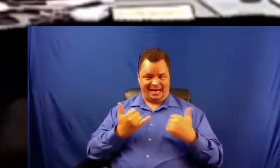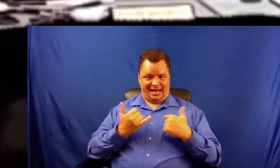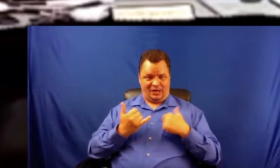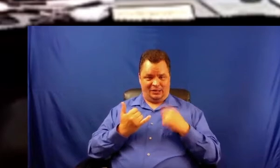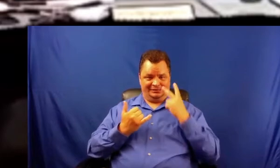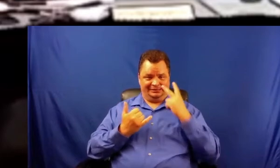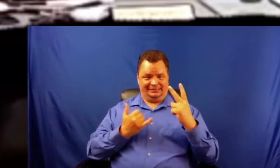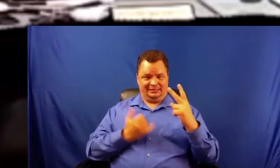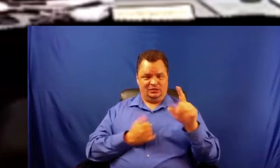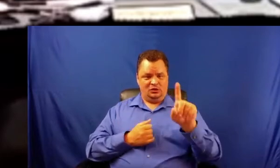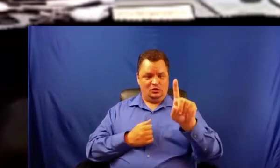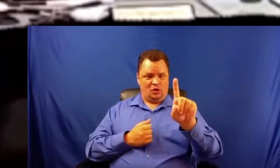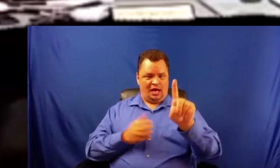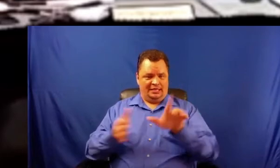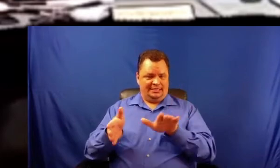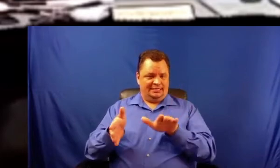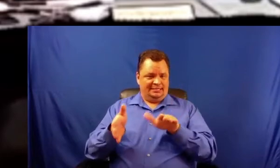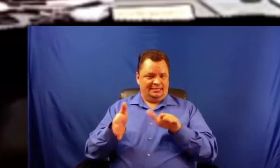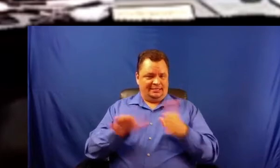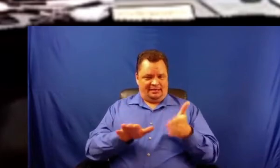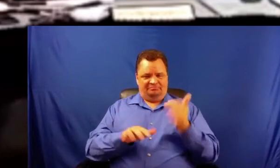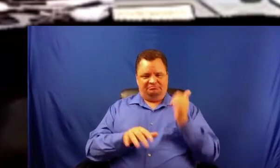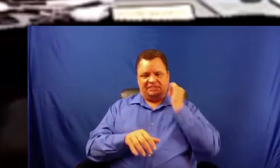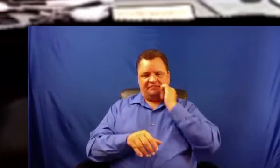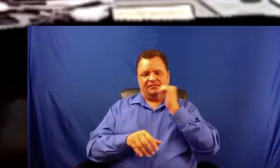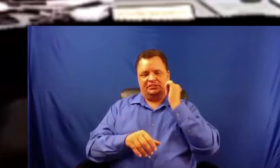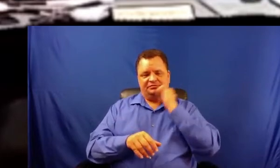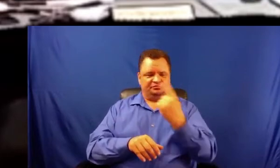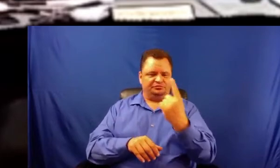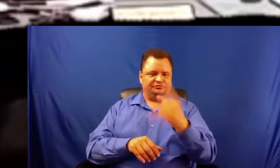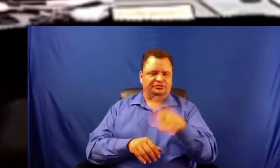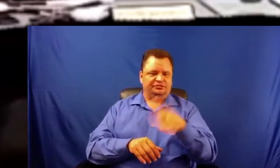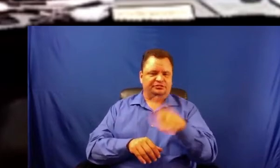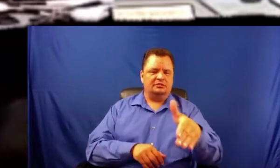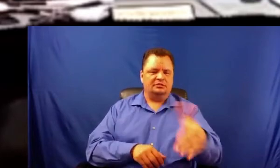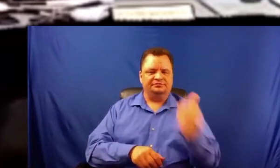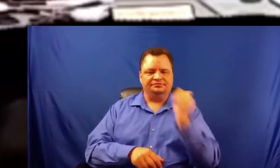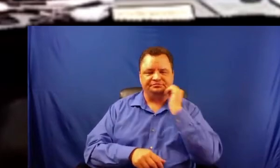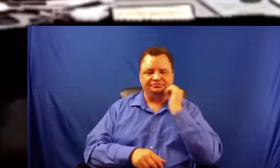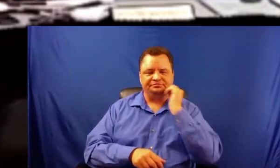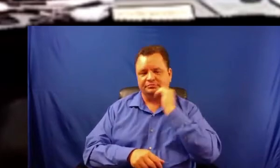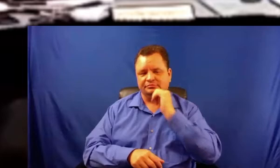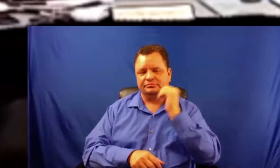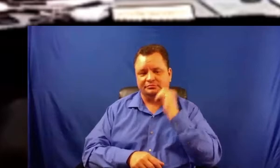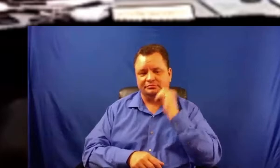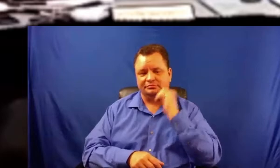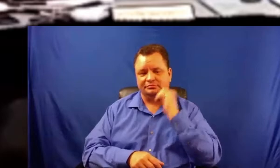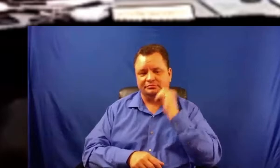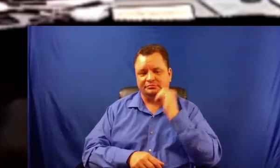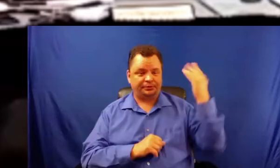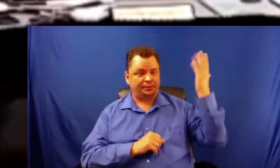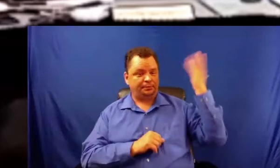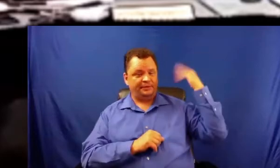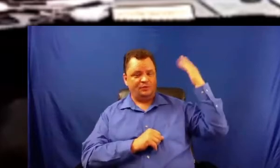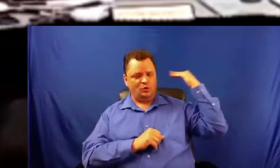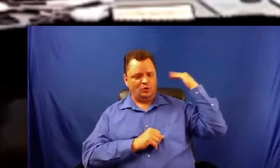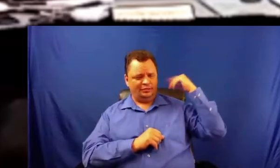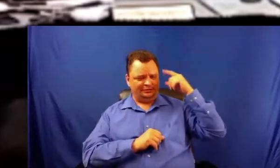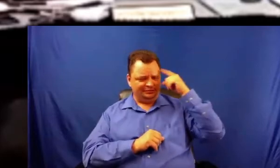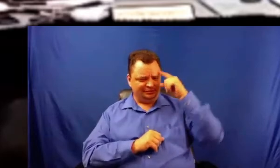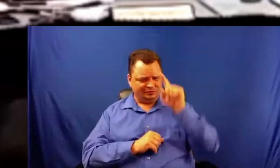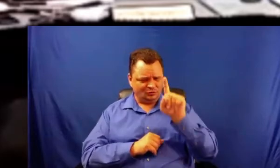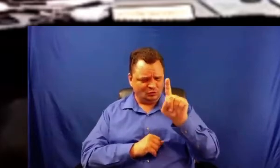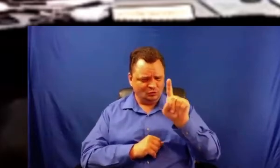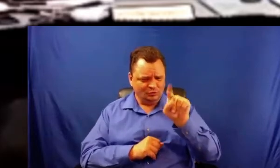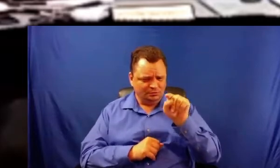day again. And at one point, we were at Stephen, correct me, 1.87 deaths